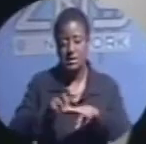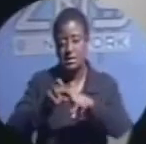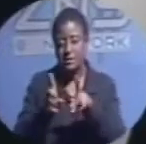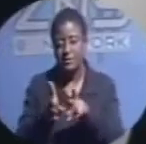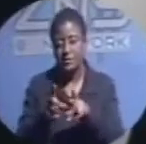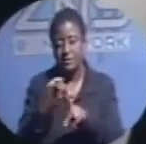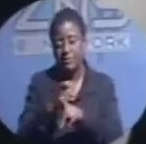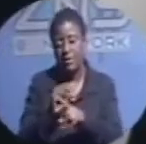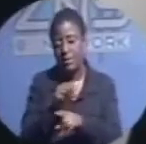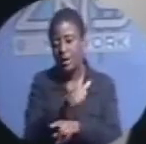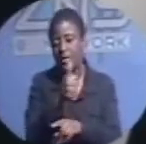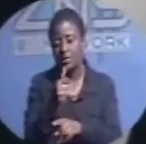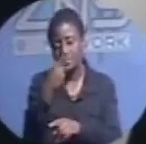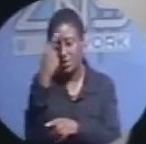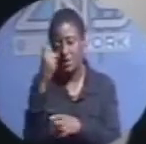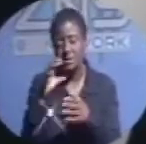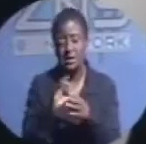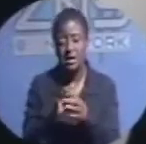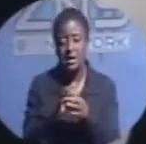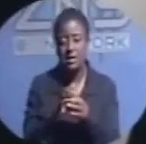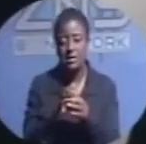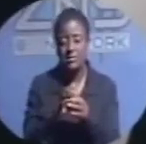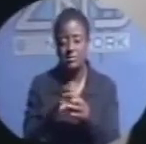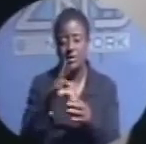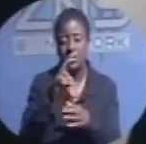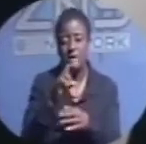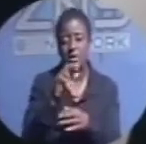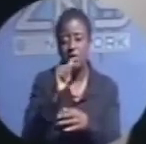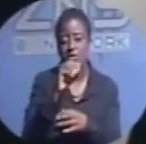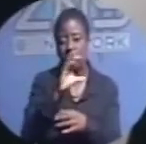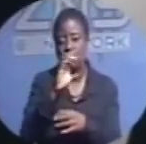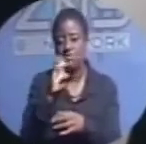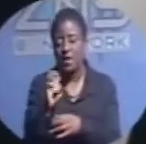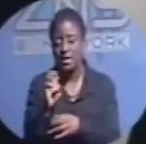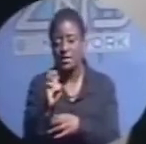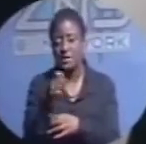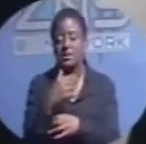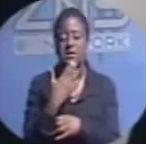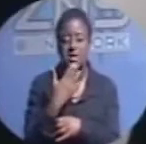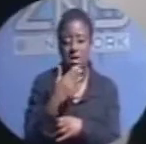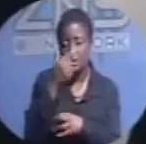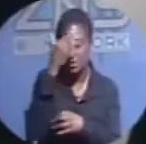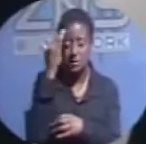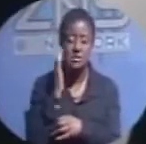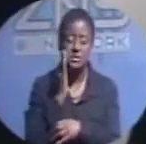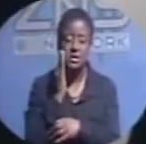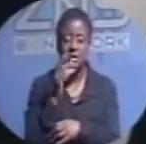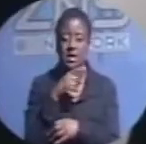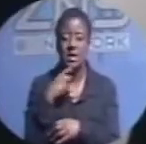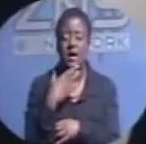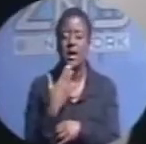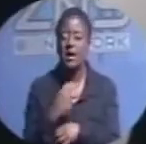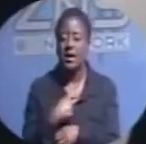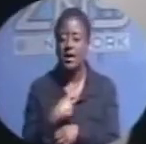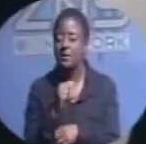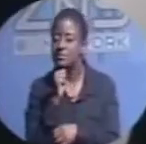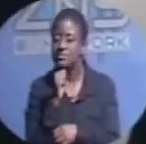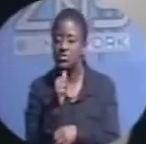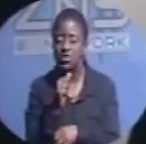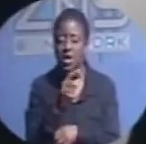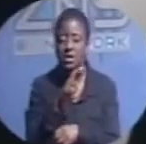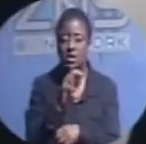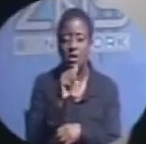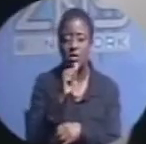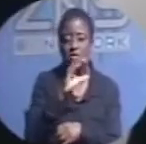others based on race. I say for the record that I am not a racist, and I have no problem with foreigners